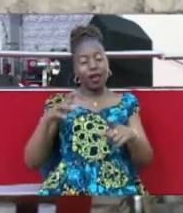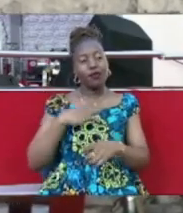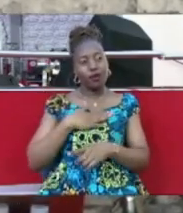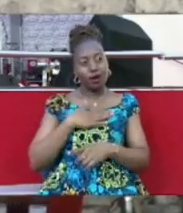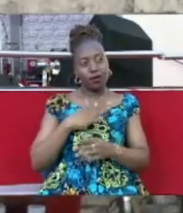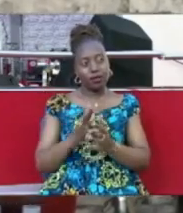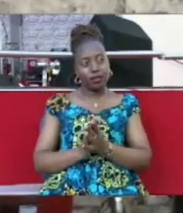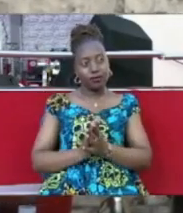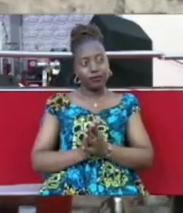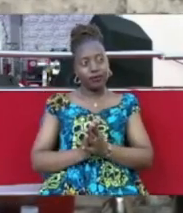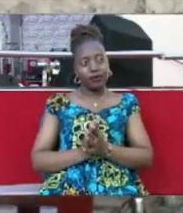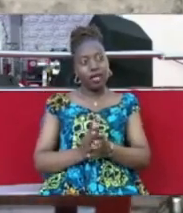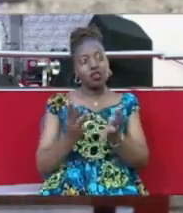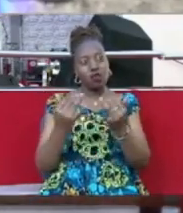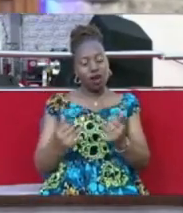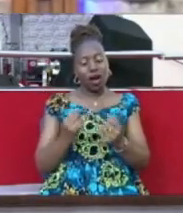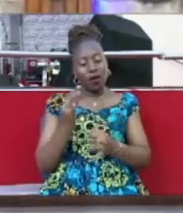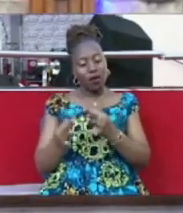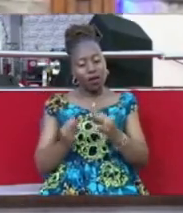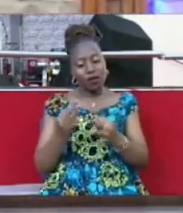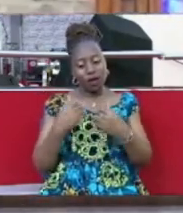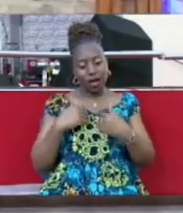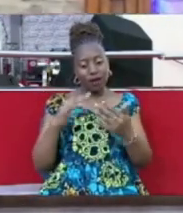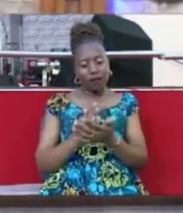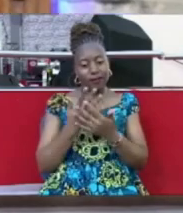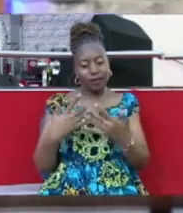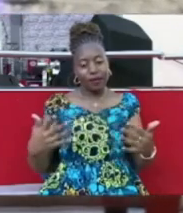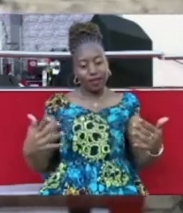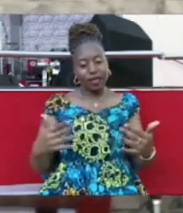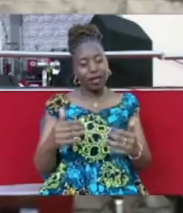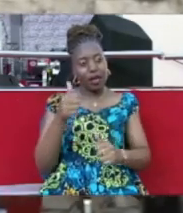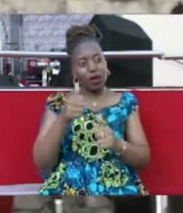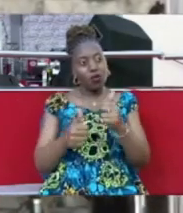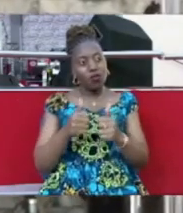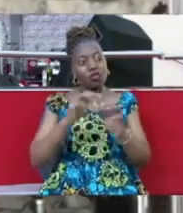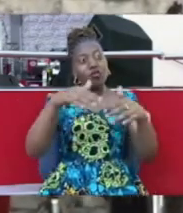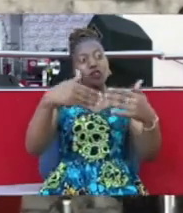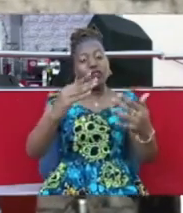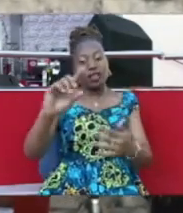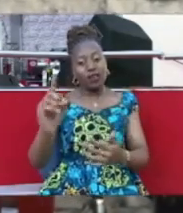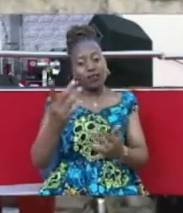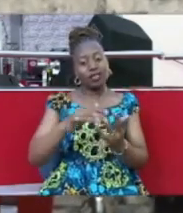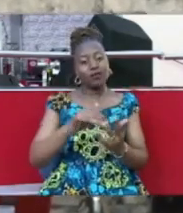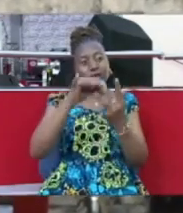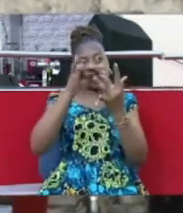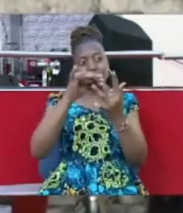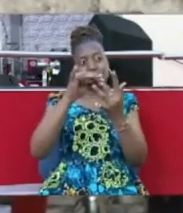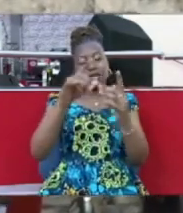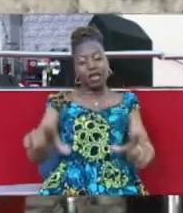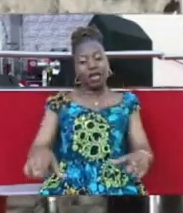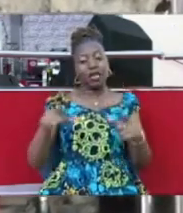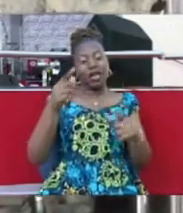lives. And so, if there is something else that you have given the first place in your life, that one is